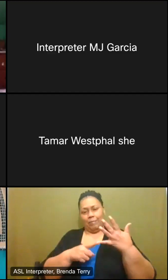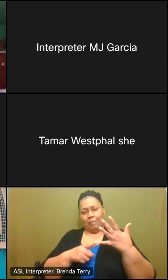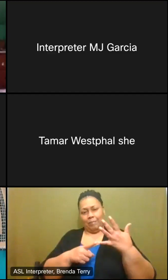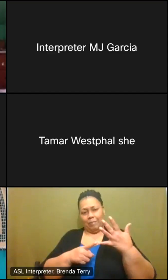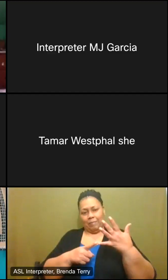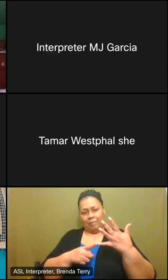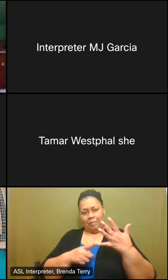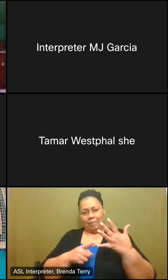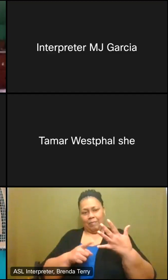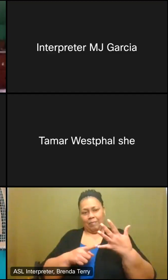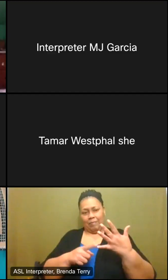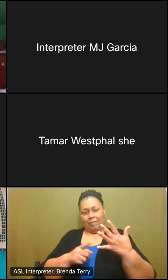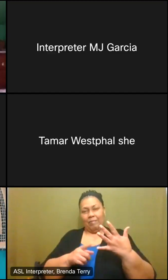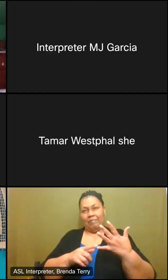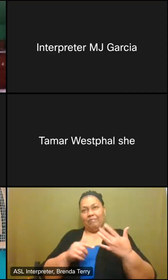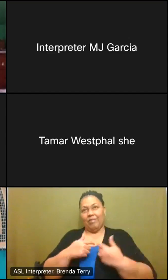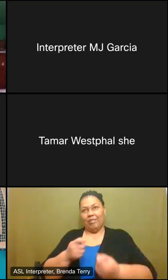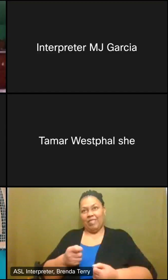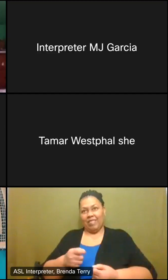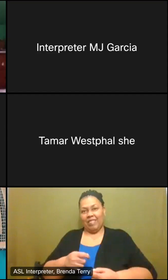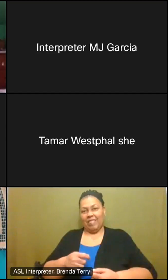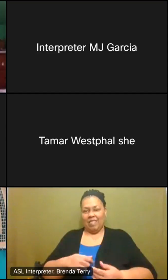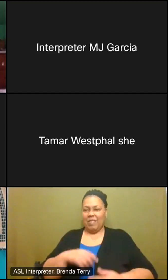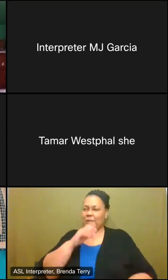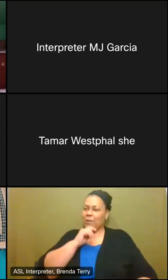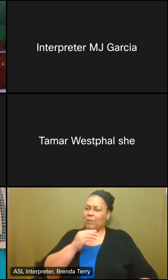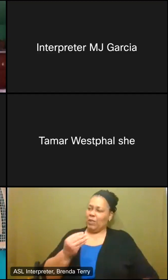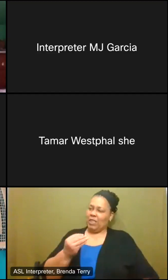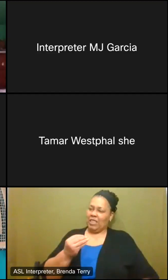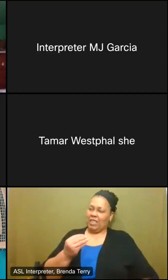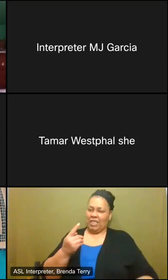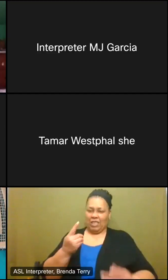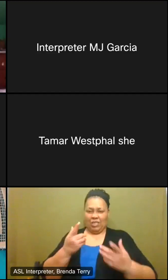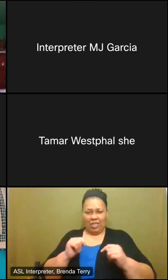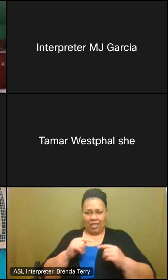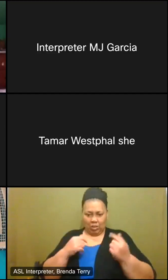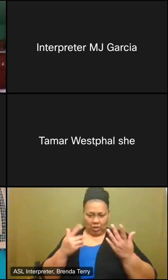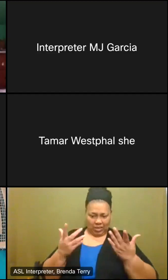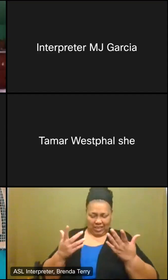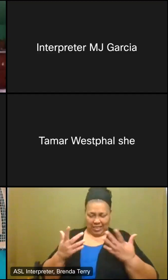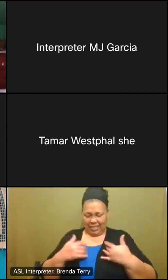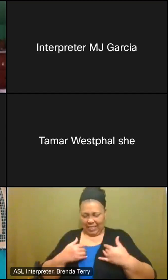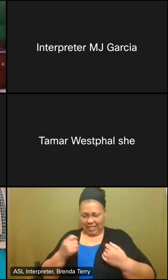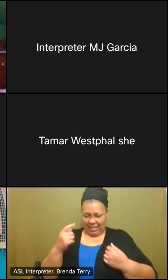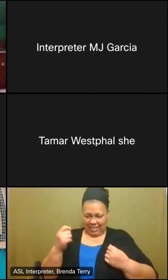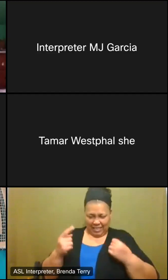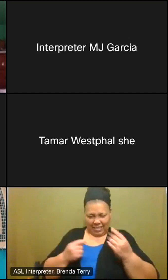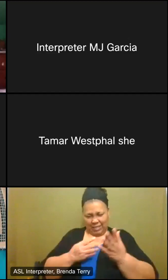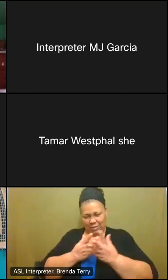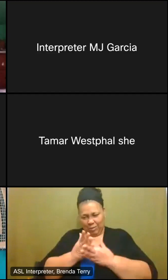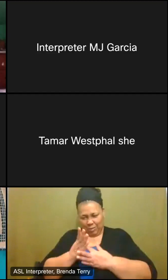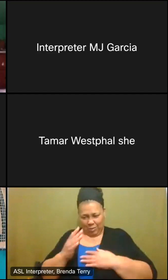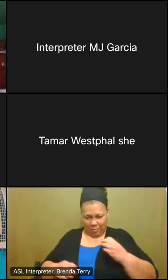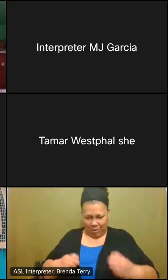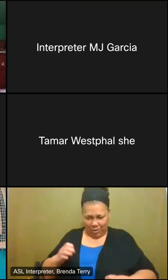interesting journey in itself. So being a 14-year-old and trying to navigate those emotions and living with a family that